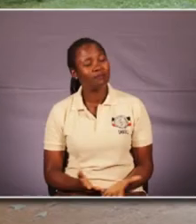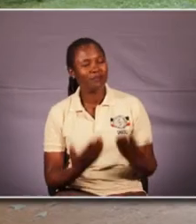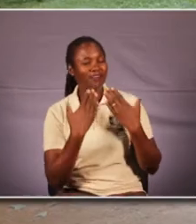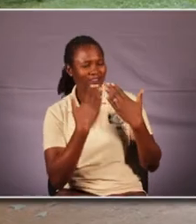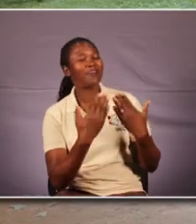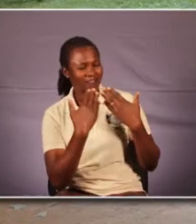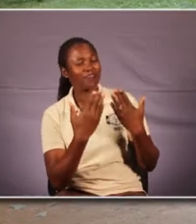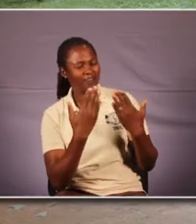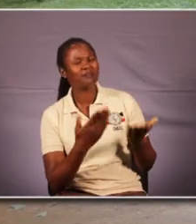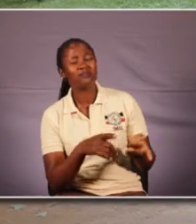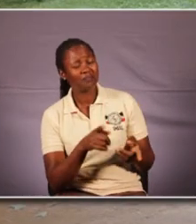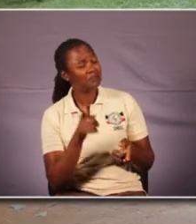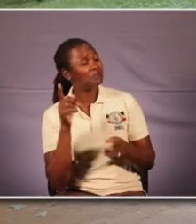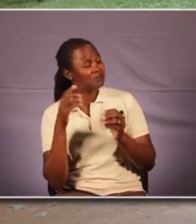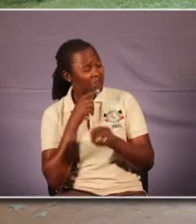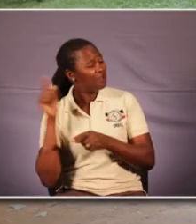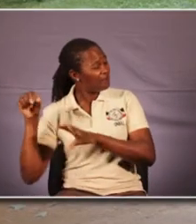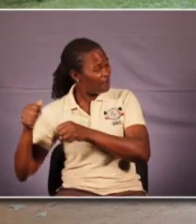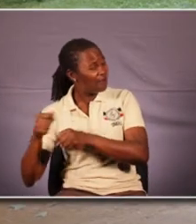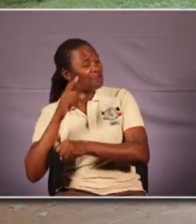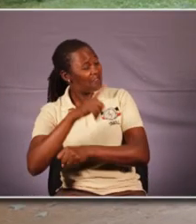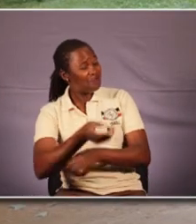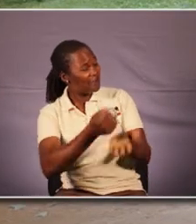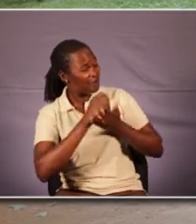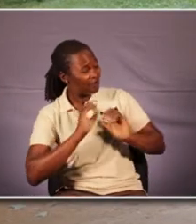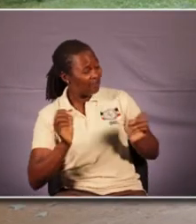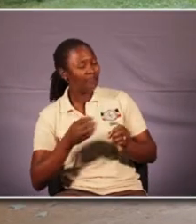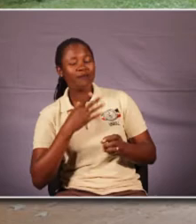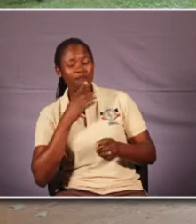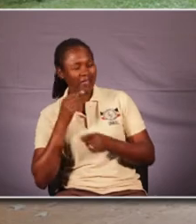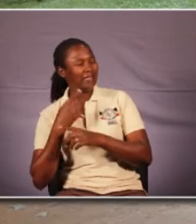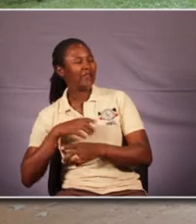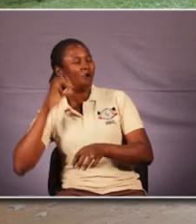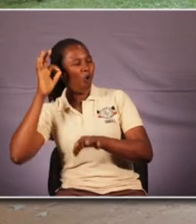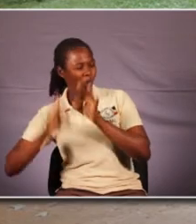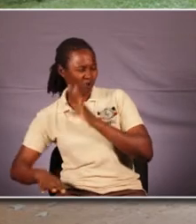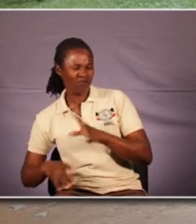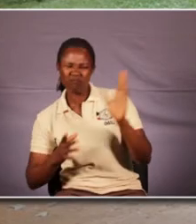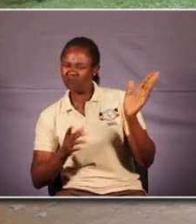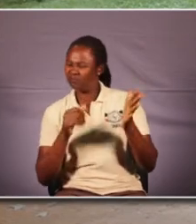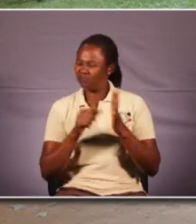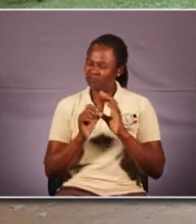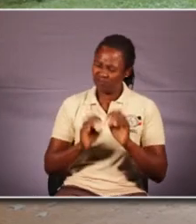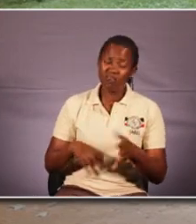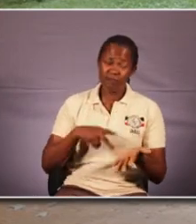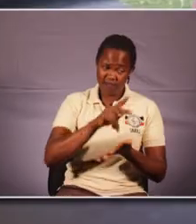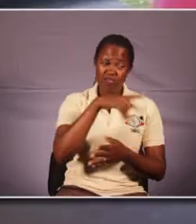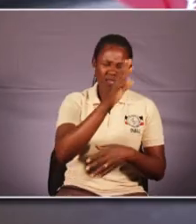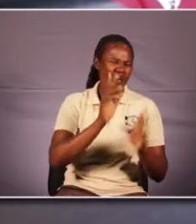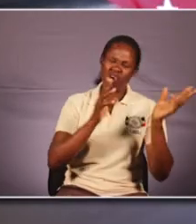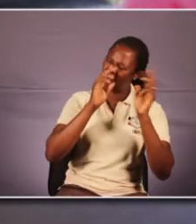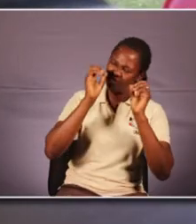Thanks, man. That guy was going to eat me up if you not intervened. I'll give you your money by the end of this week. Don't mind. It's nothing. It's nothing.